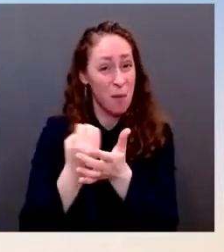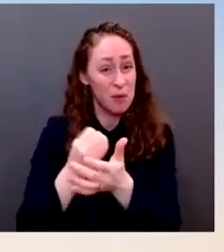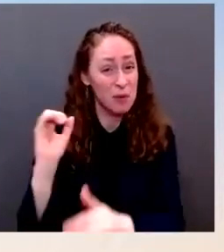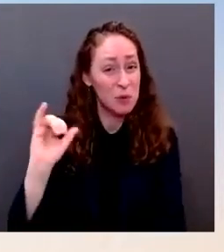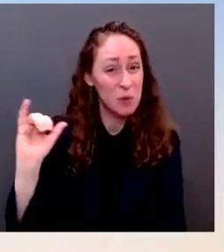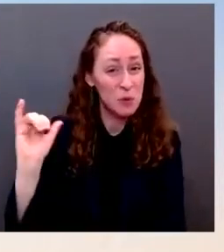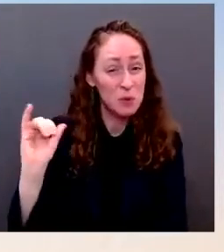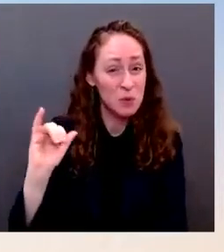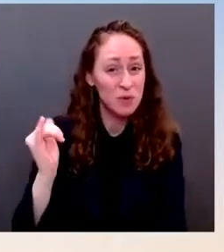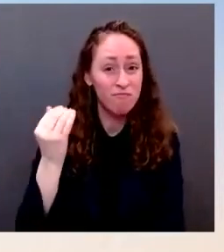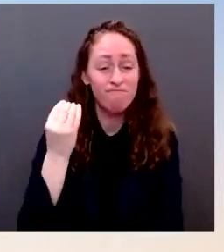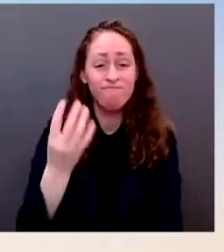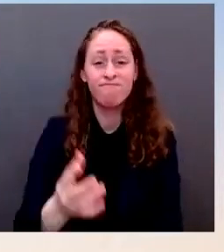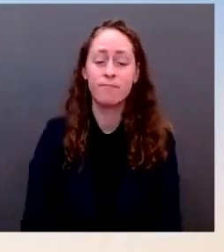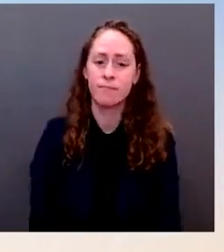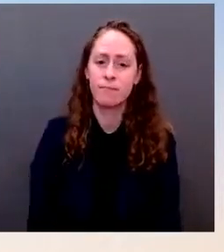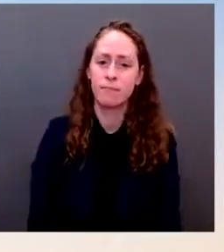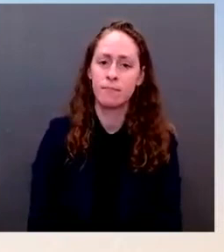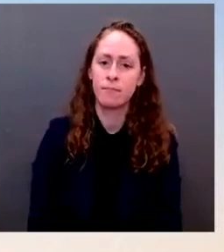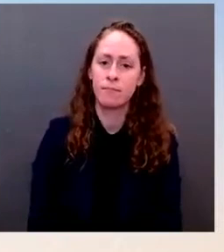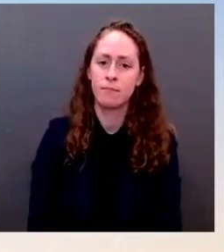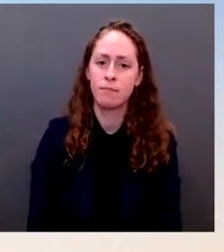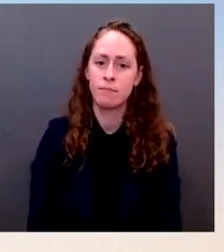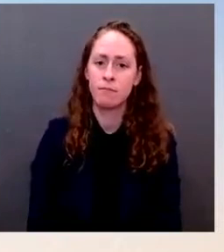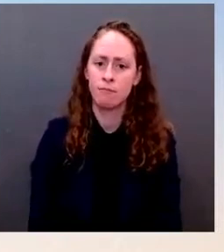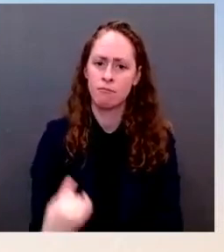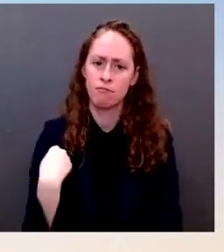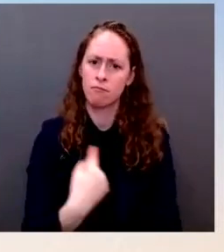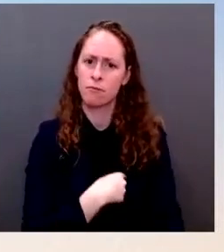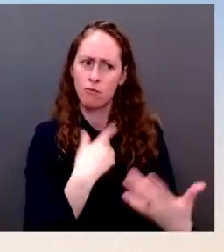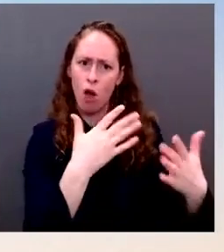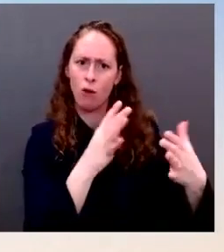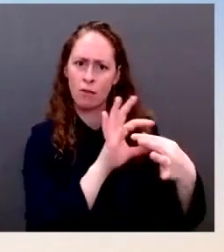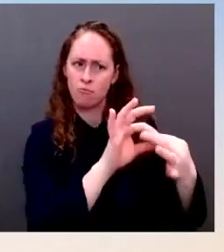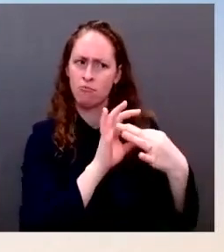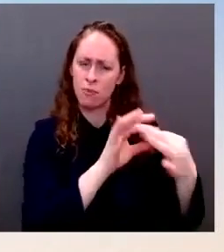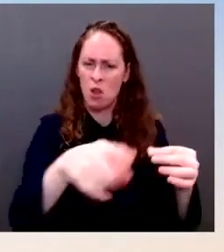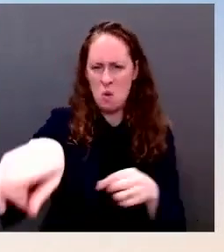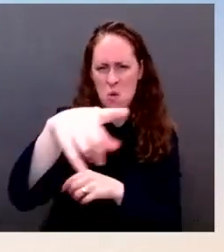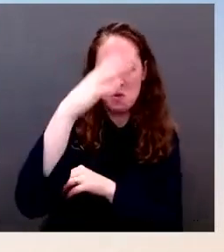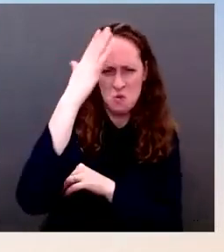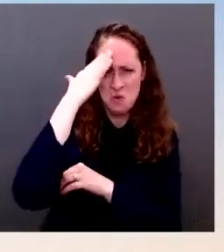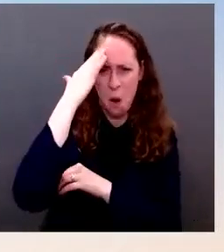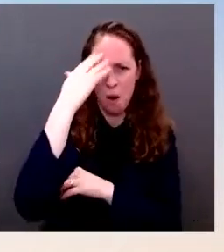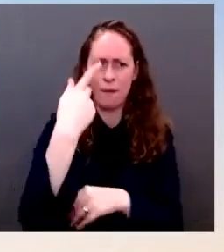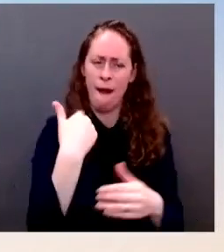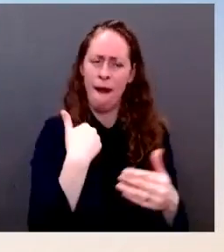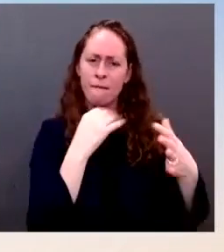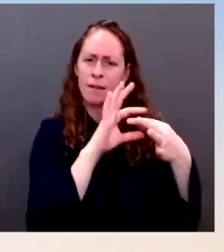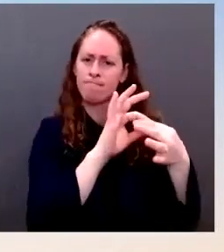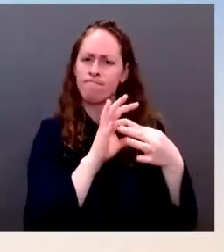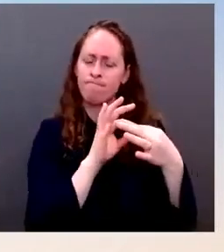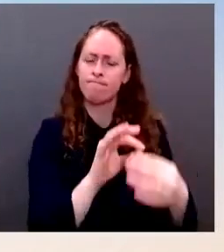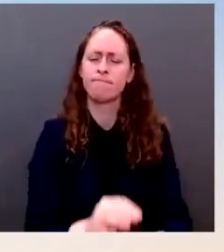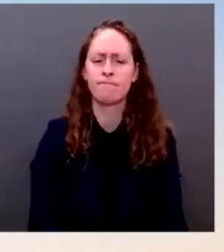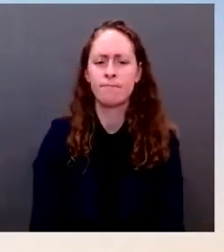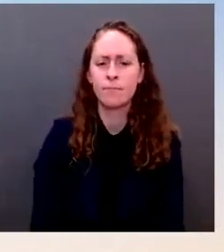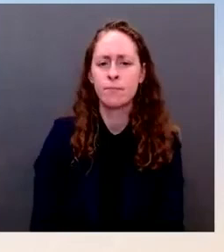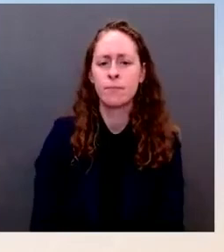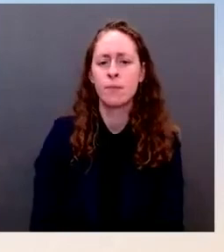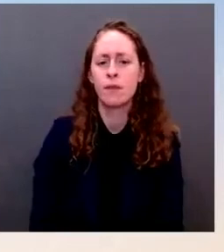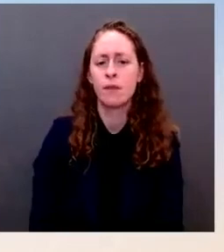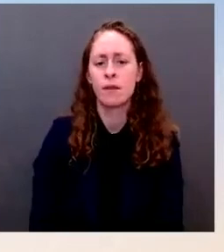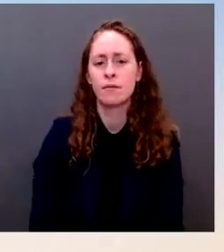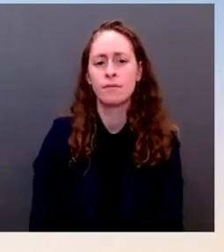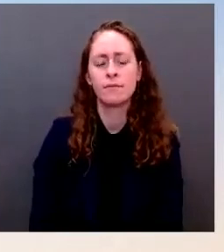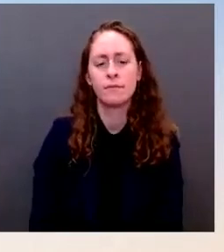level, as you all know. But our focus right now is continuing to unite with allies and partners to respond decisively if